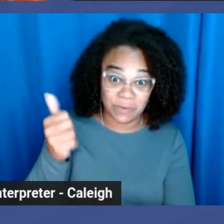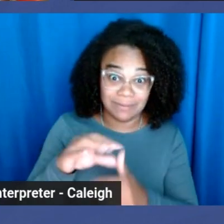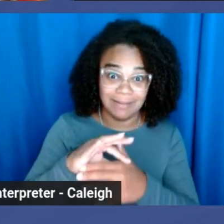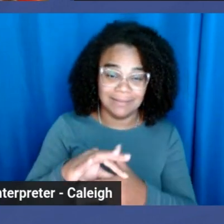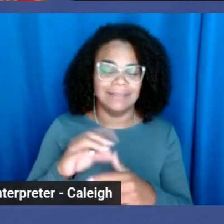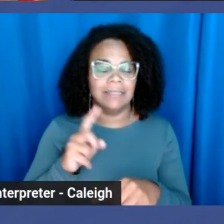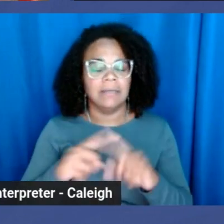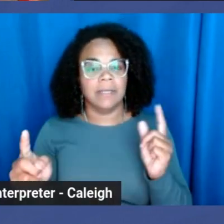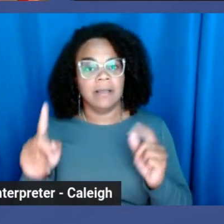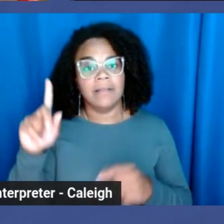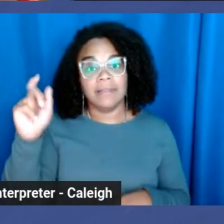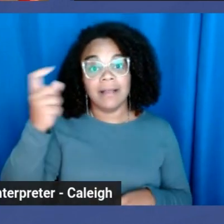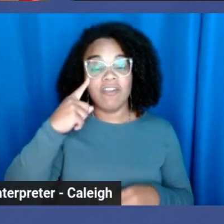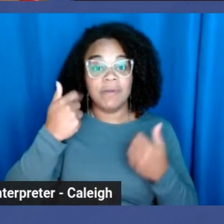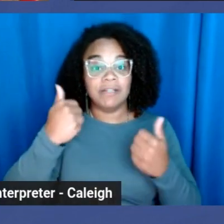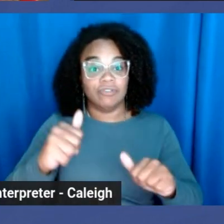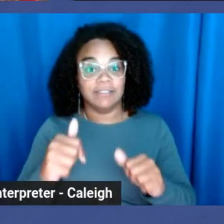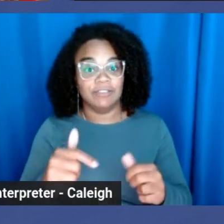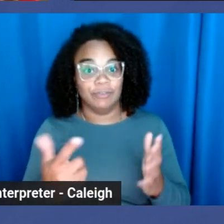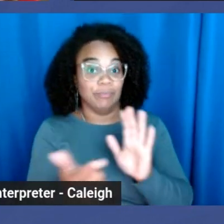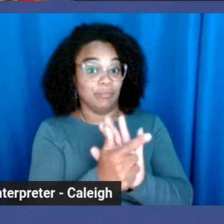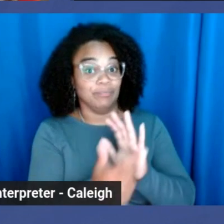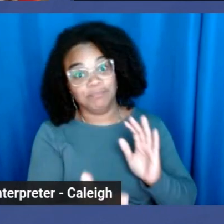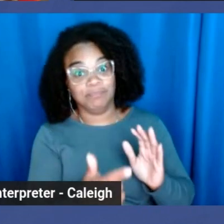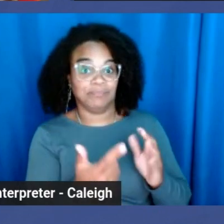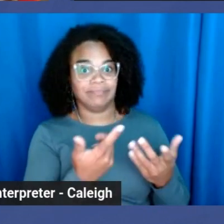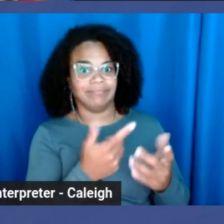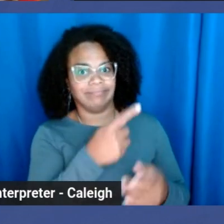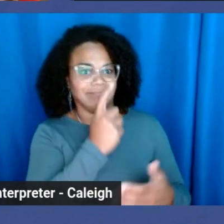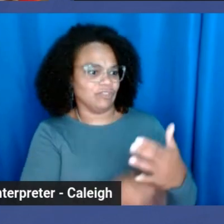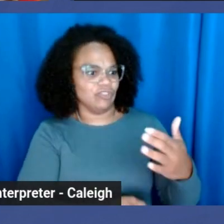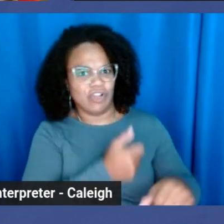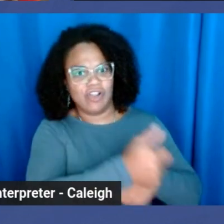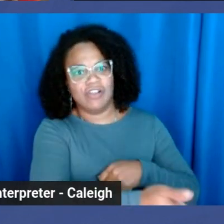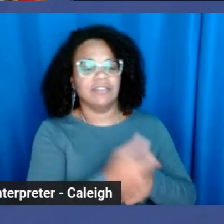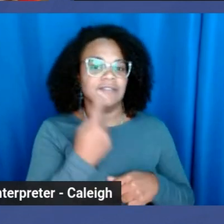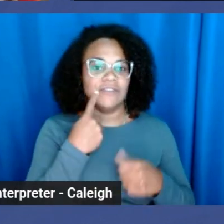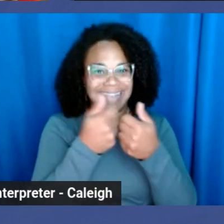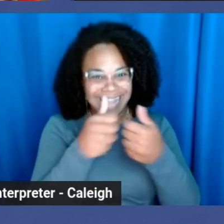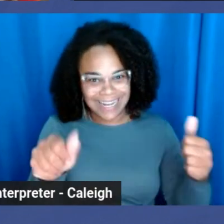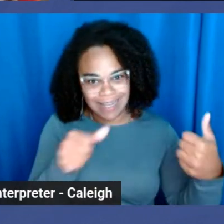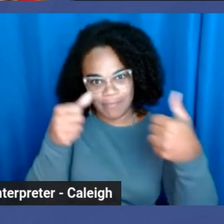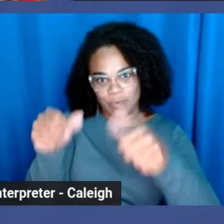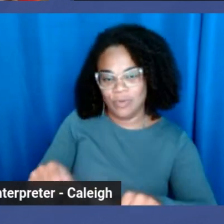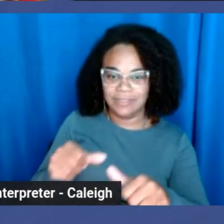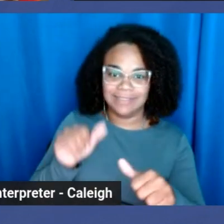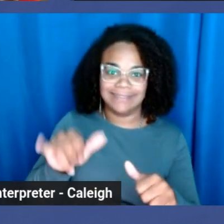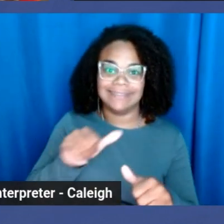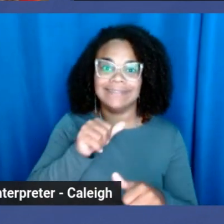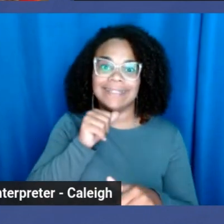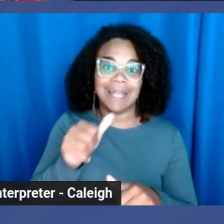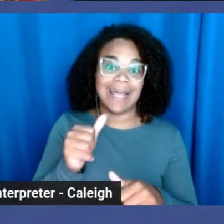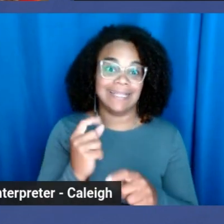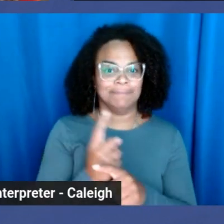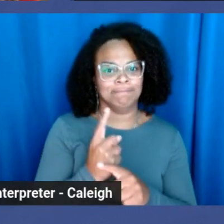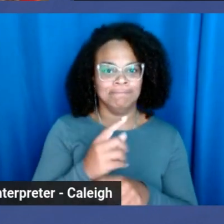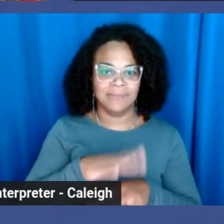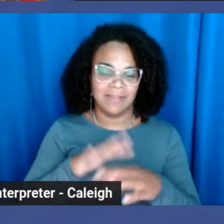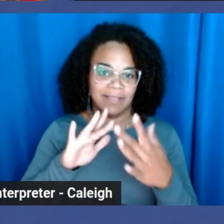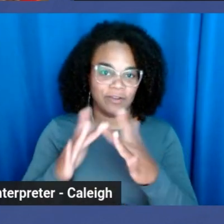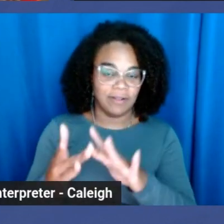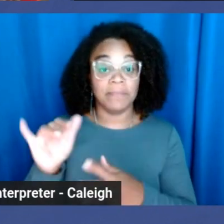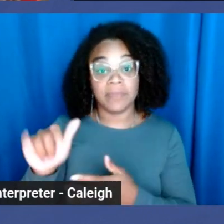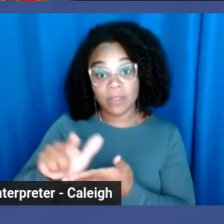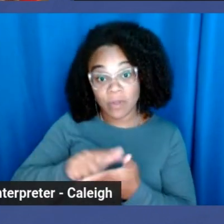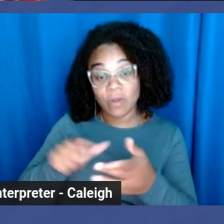government tried to prohibit and criminalize anything indecent on the internet. That law also had a separate section dealing